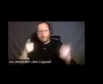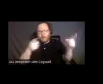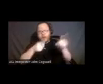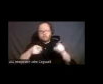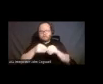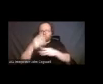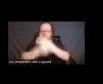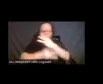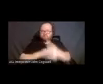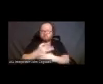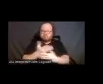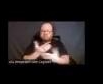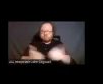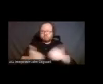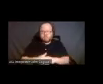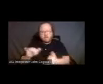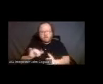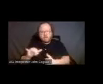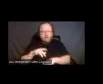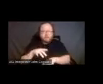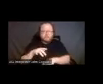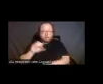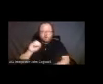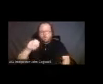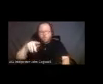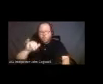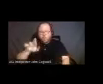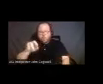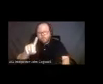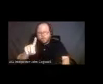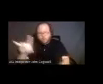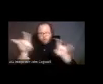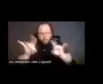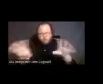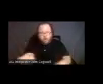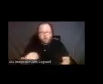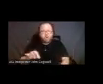such as the opioid crisis or the COVID epidemic.